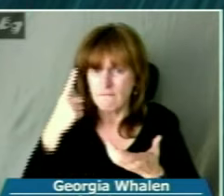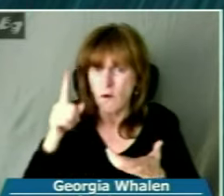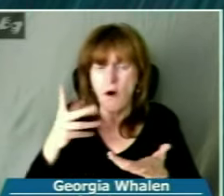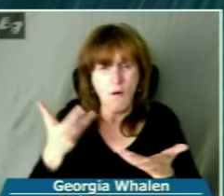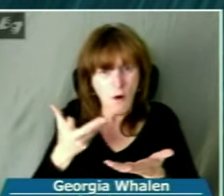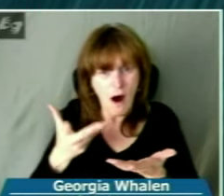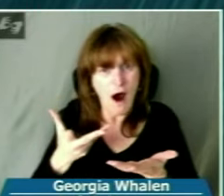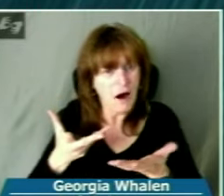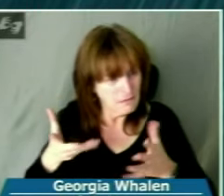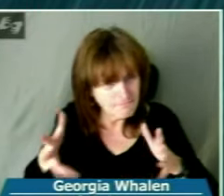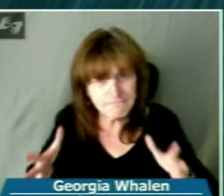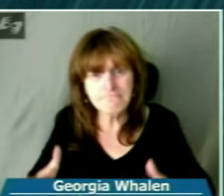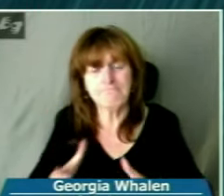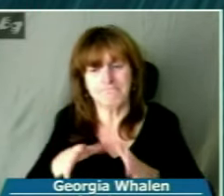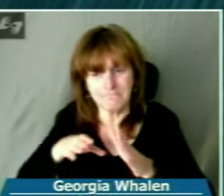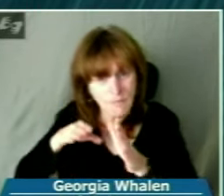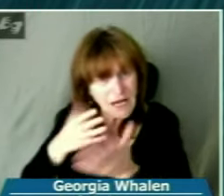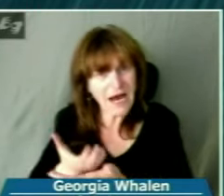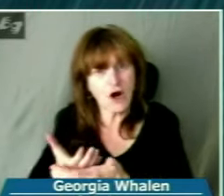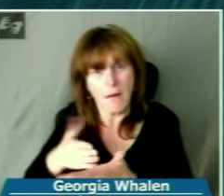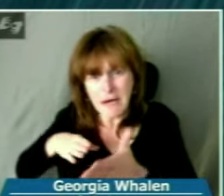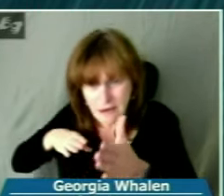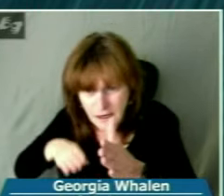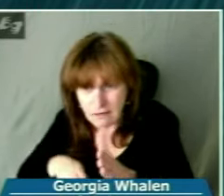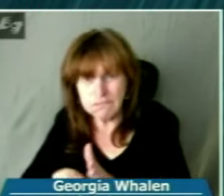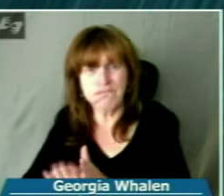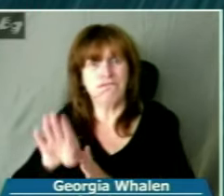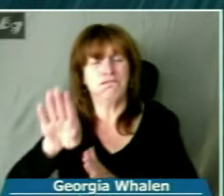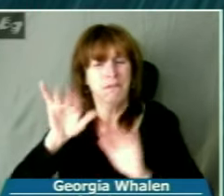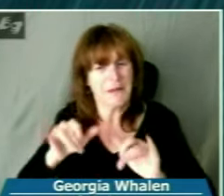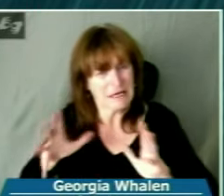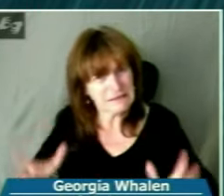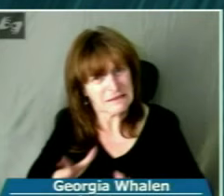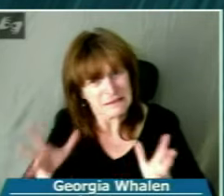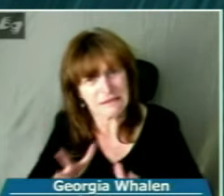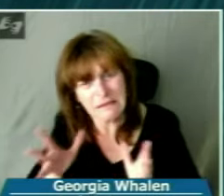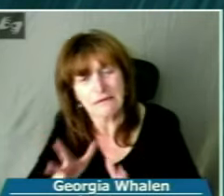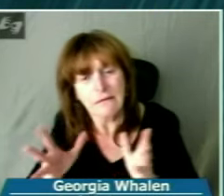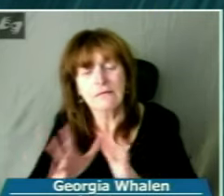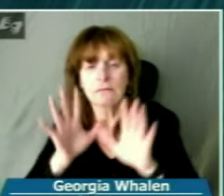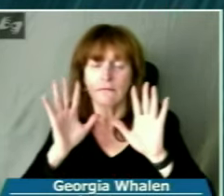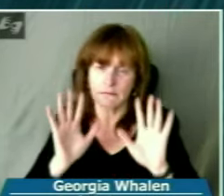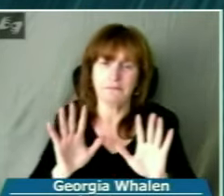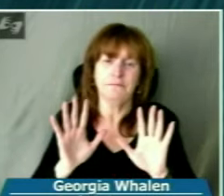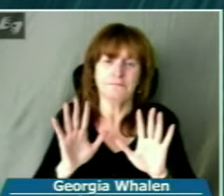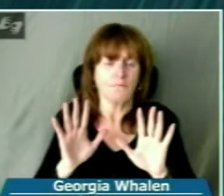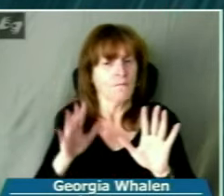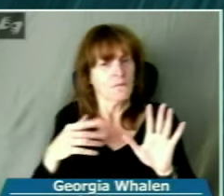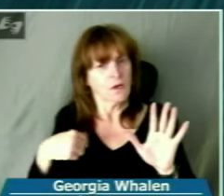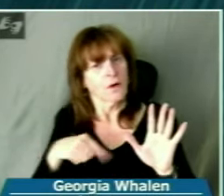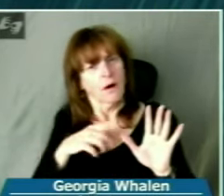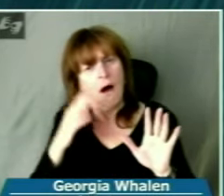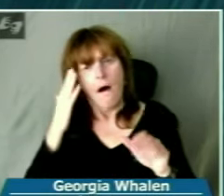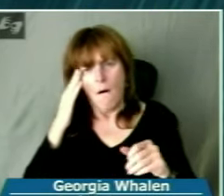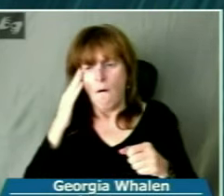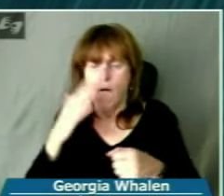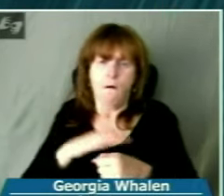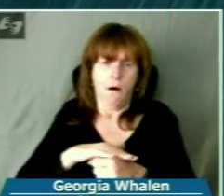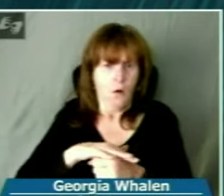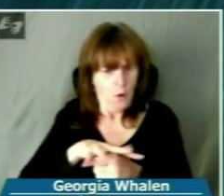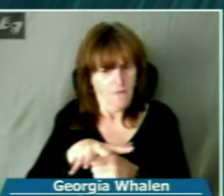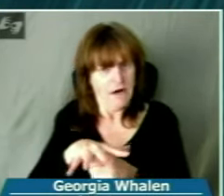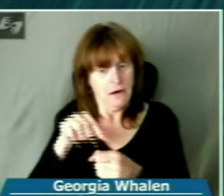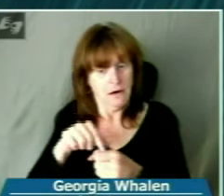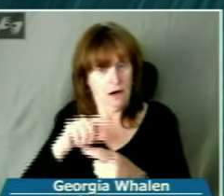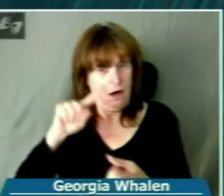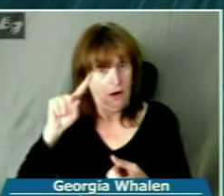to sooner rather than later, subject to, you know, the virus, abating in our community. And I know the doctor will